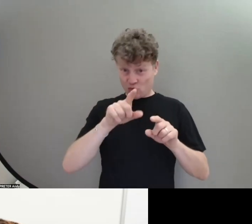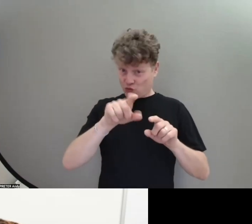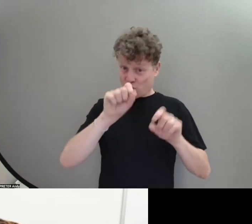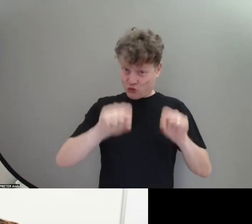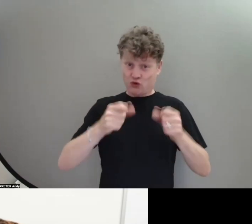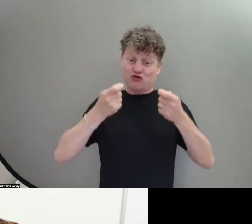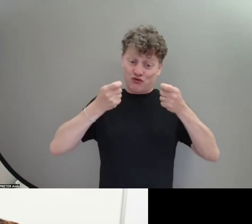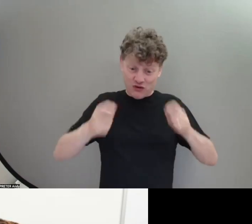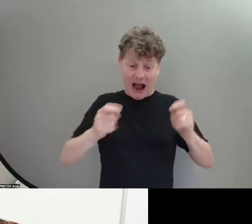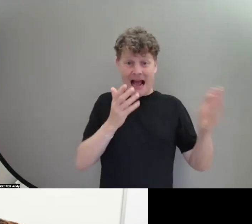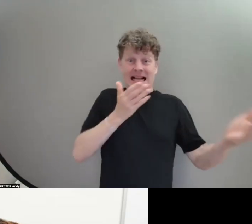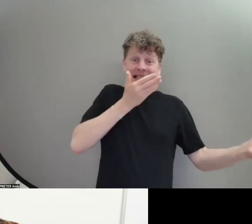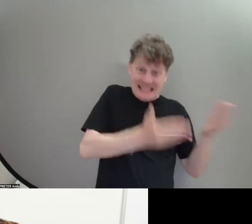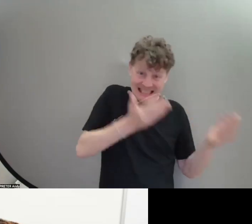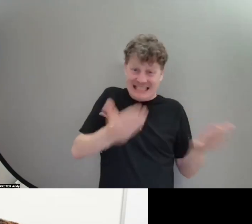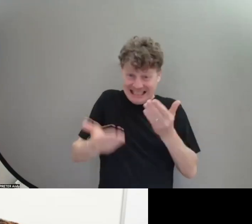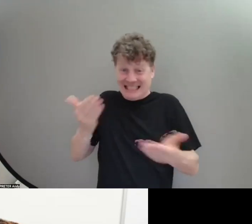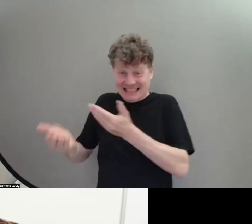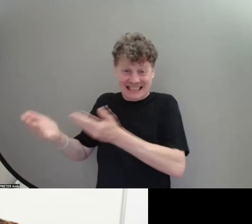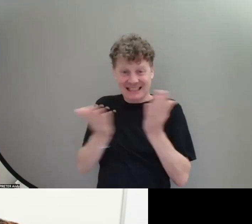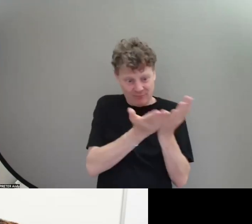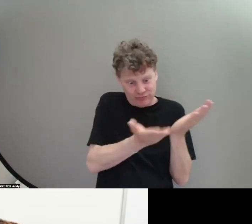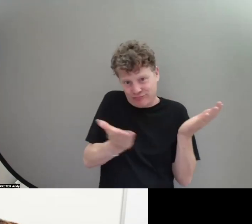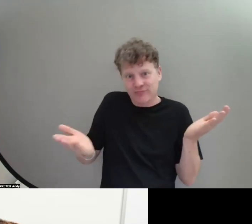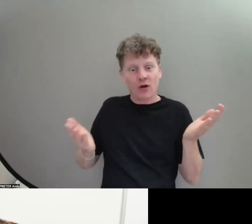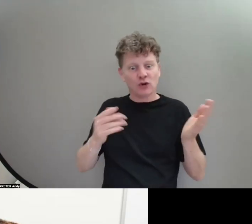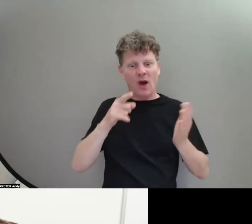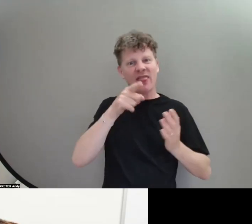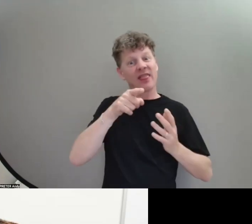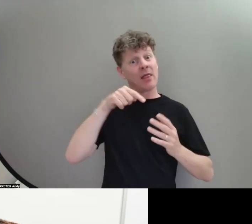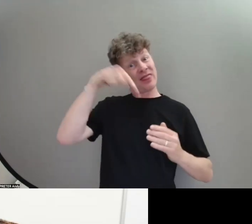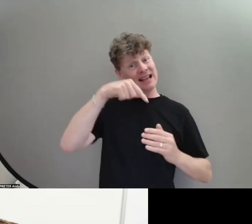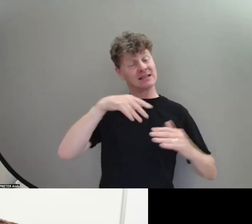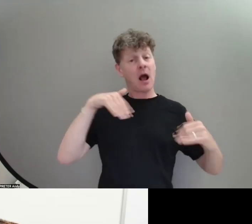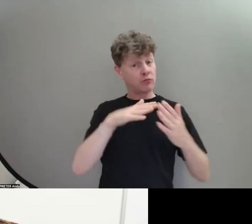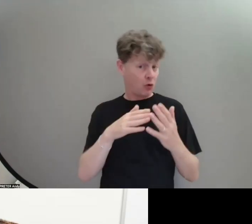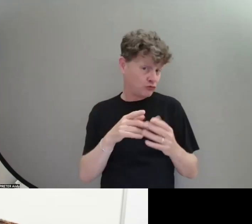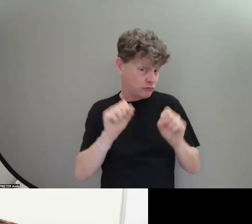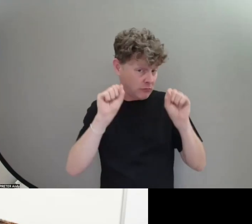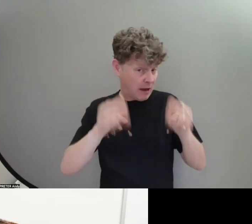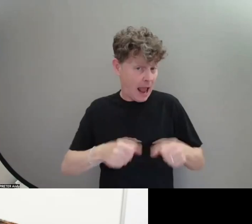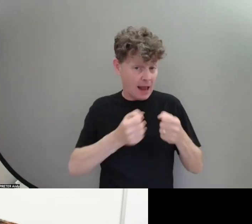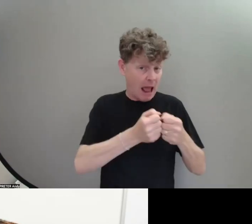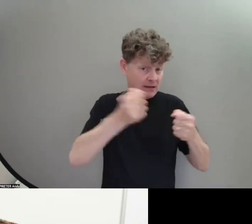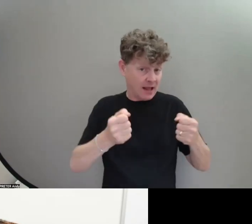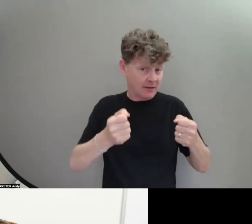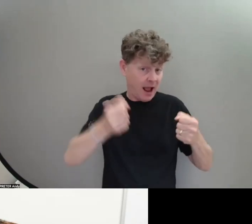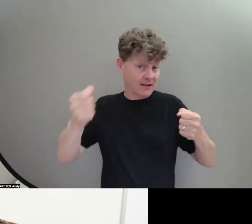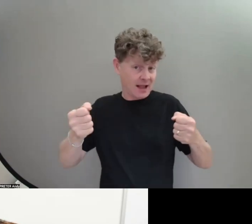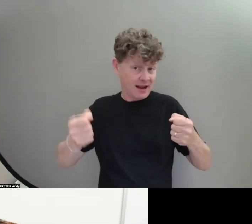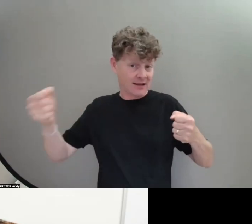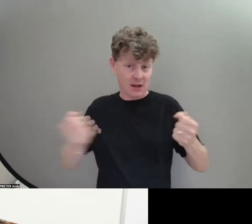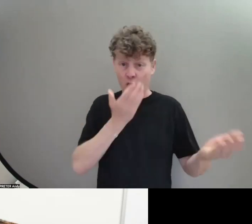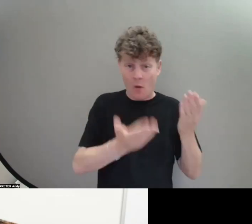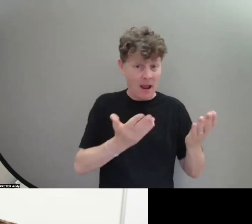cross language comparisons. So in a way, this approach allows us to do that, comparing across different